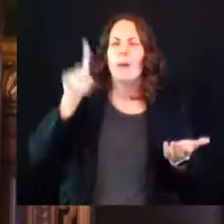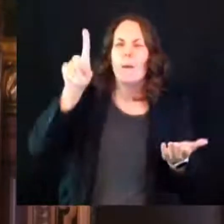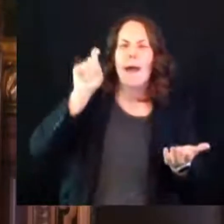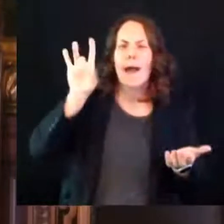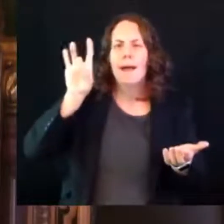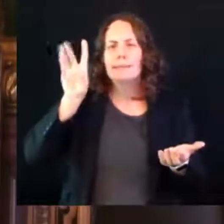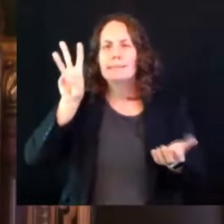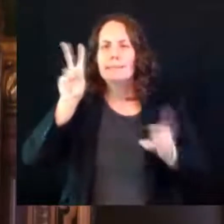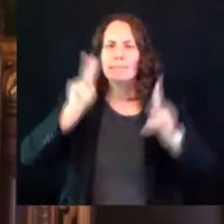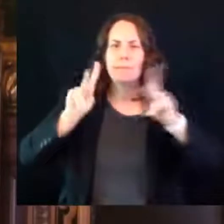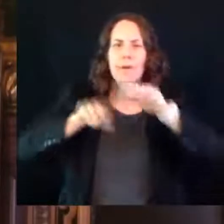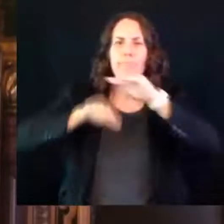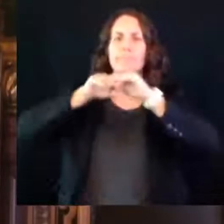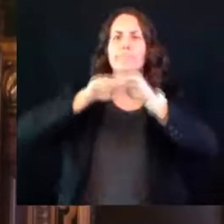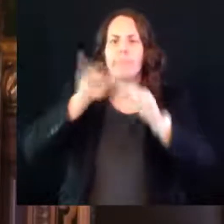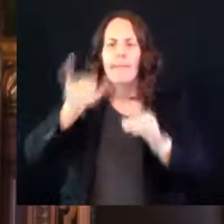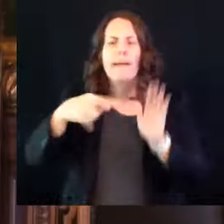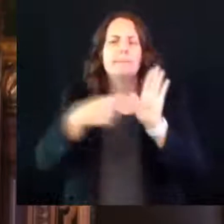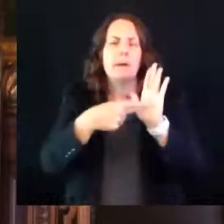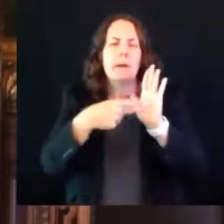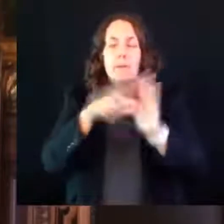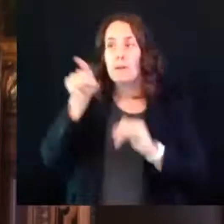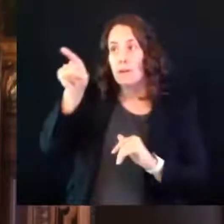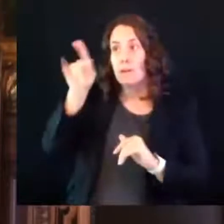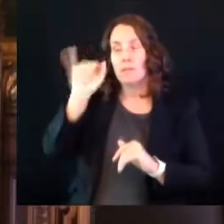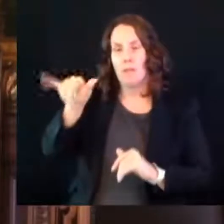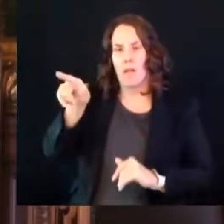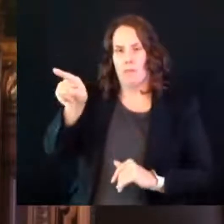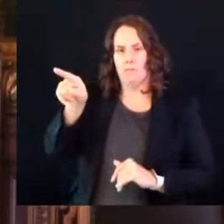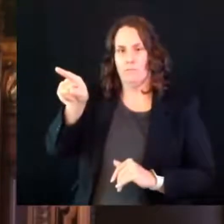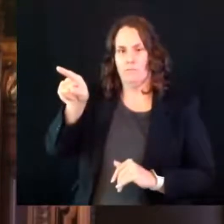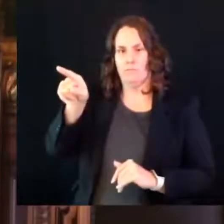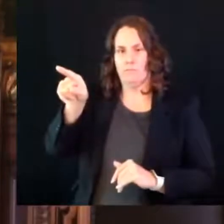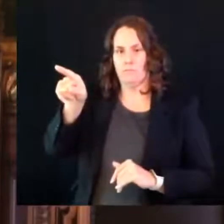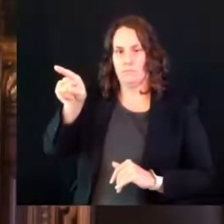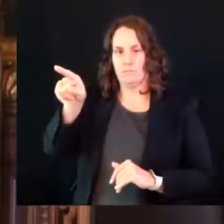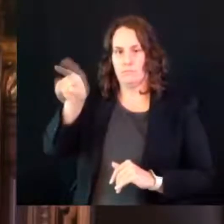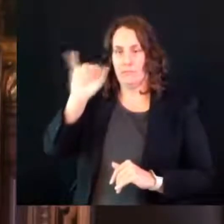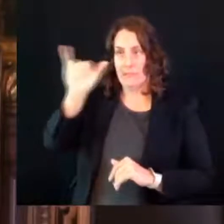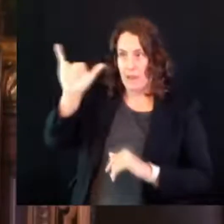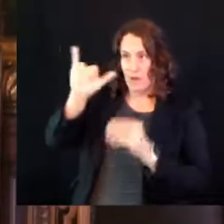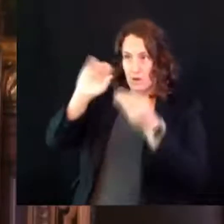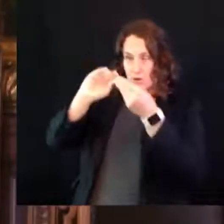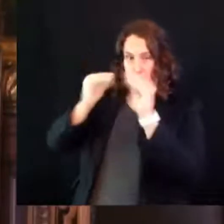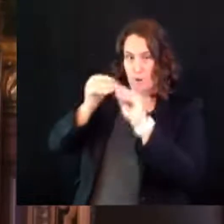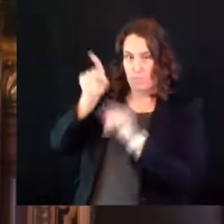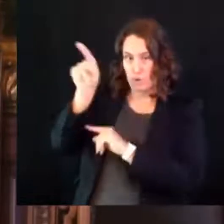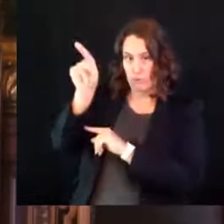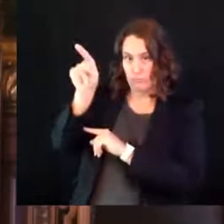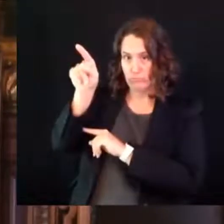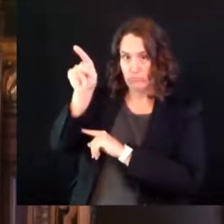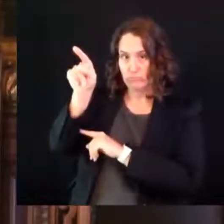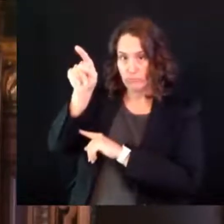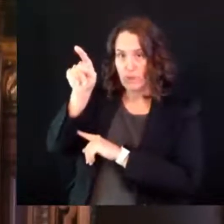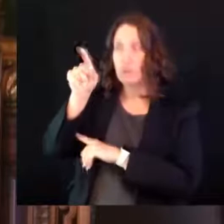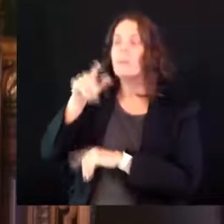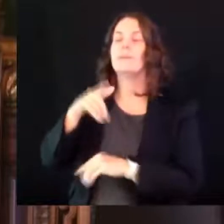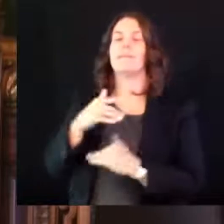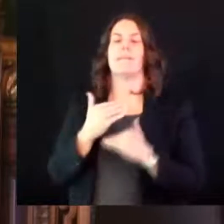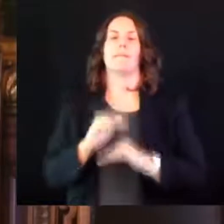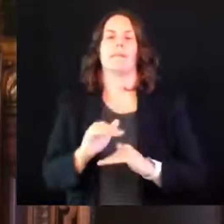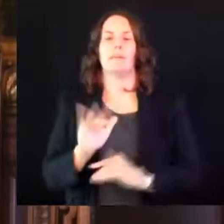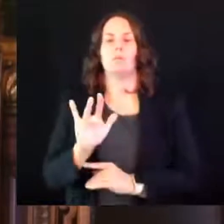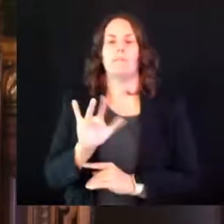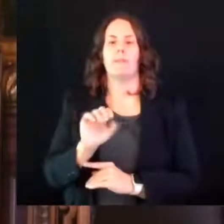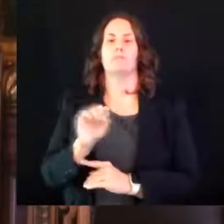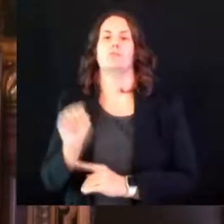went with using capacity limits, because people understand them, they're already in place, we're not reinventing the wheel. In terms of your second part of